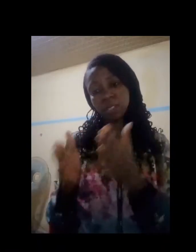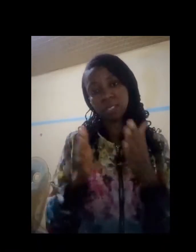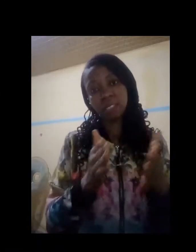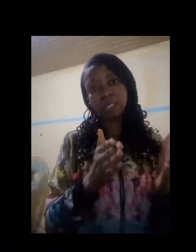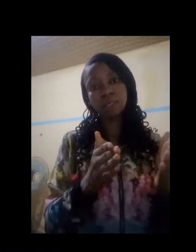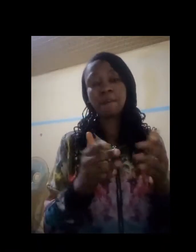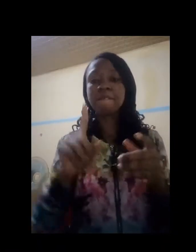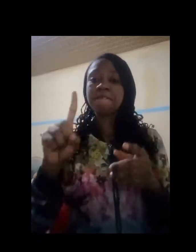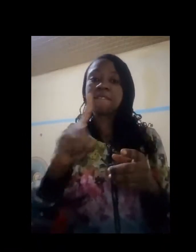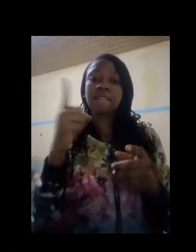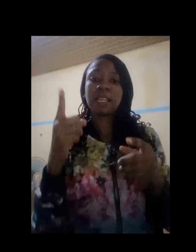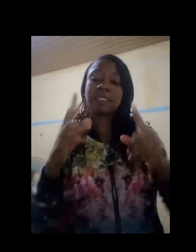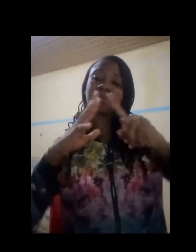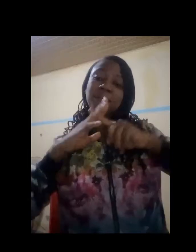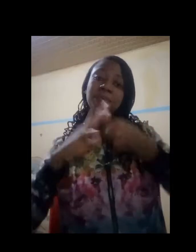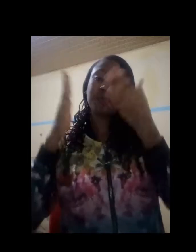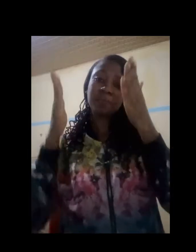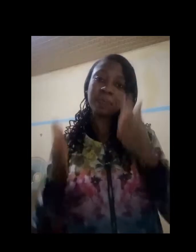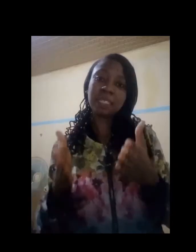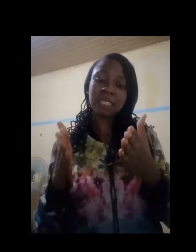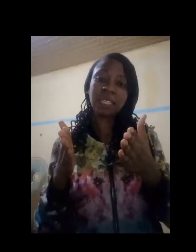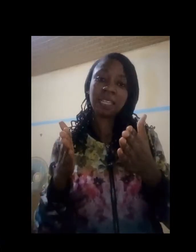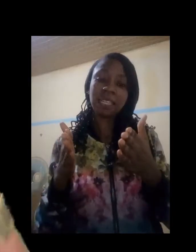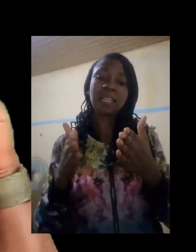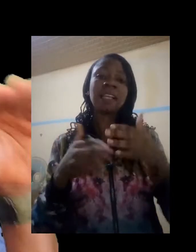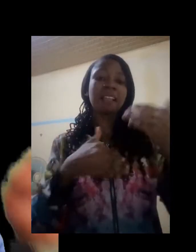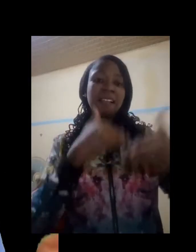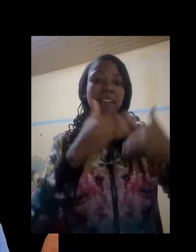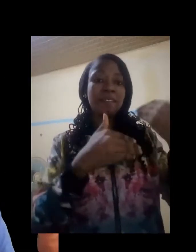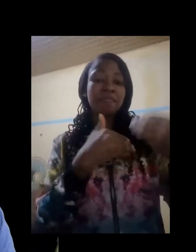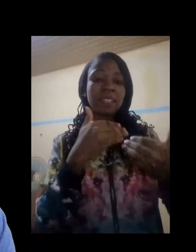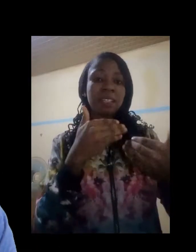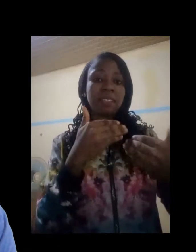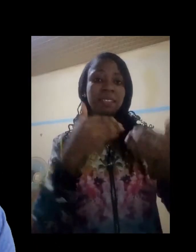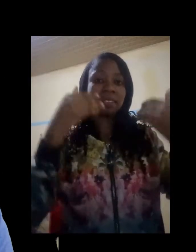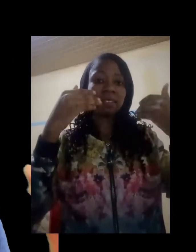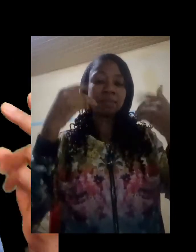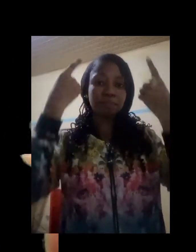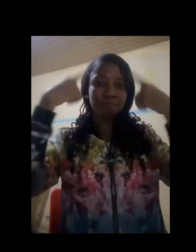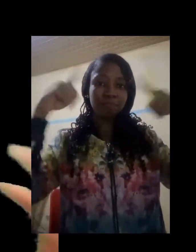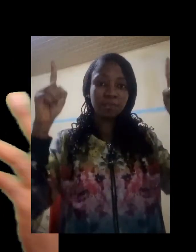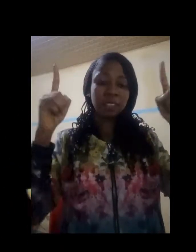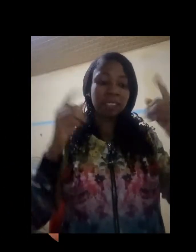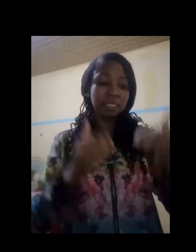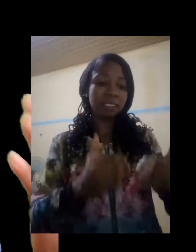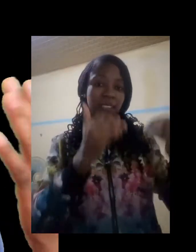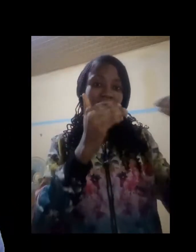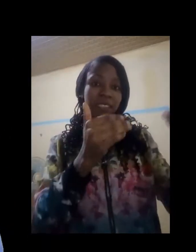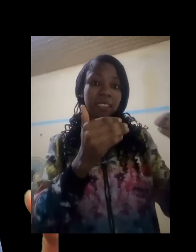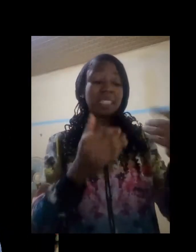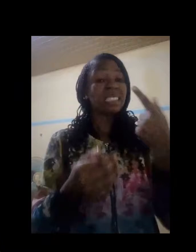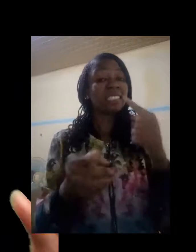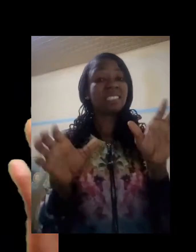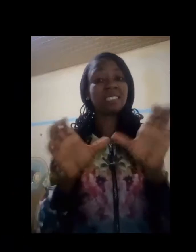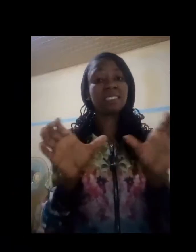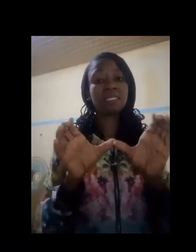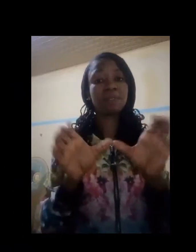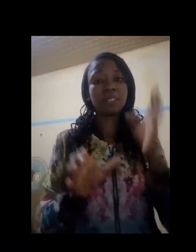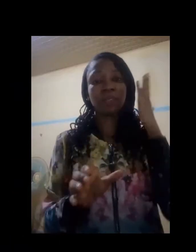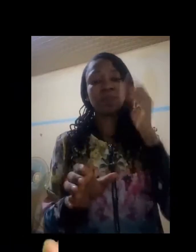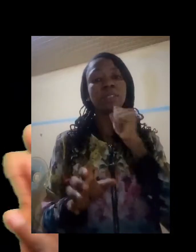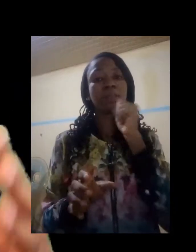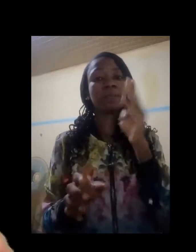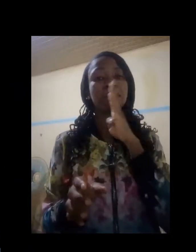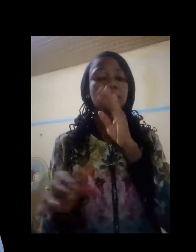course, which is the beginner's stage and the graduate stage. The certification are not going to be the